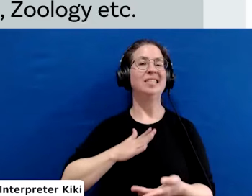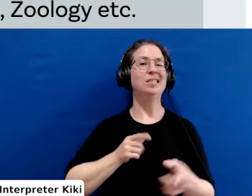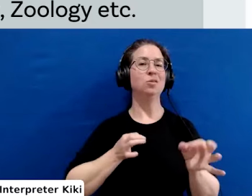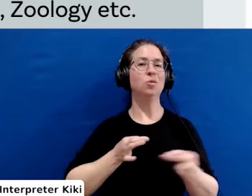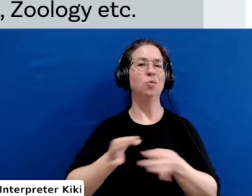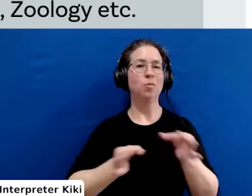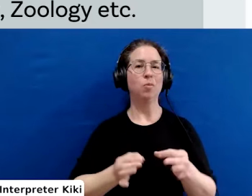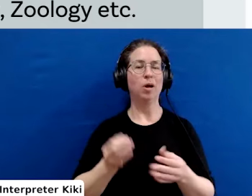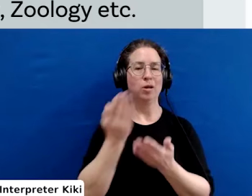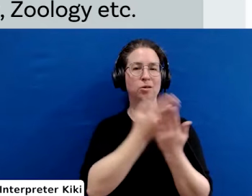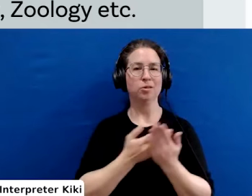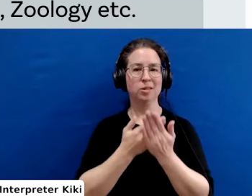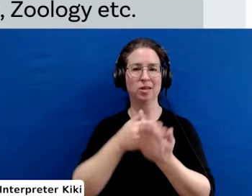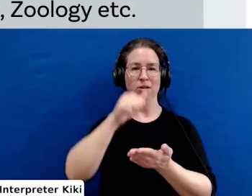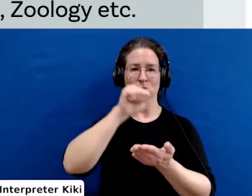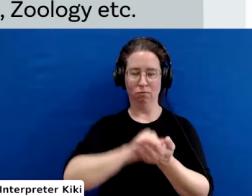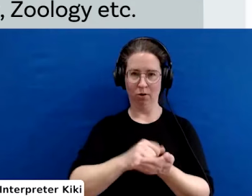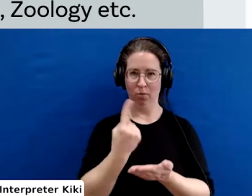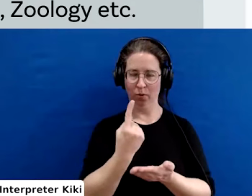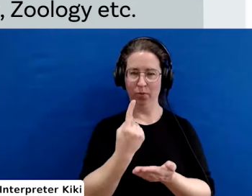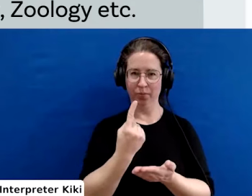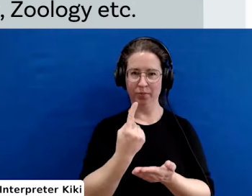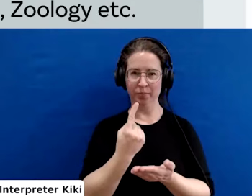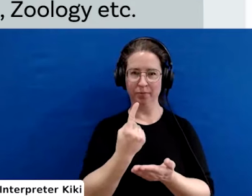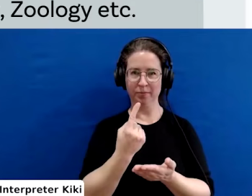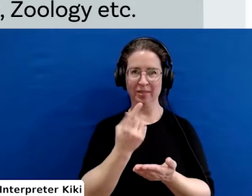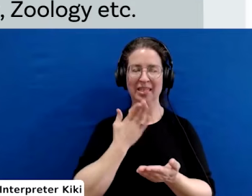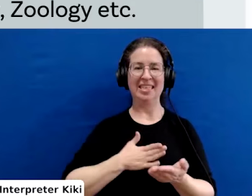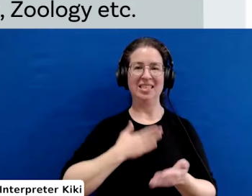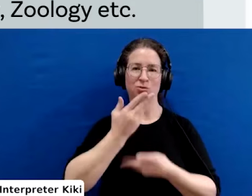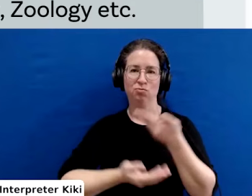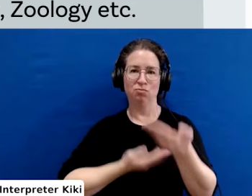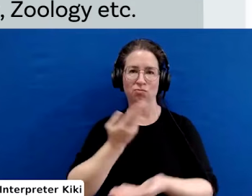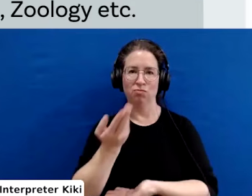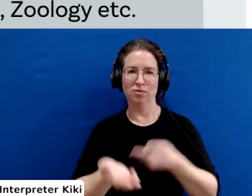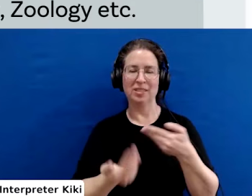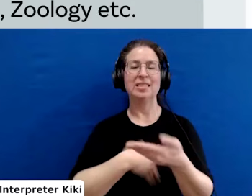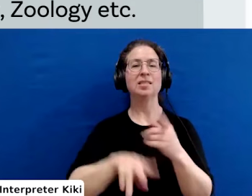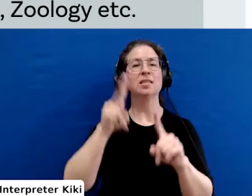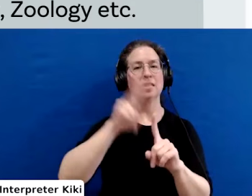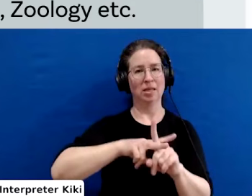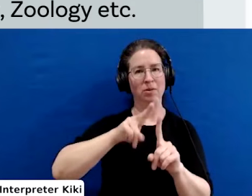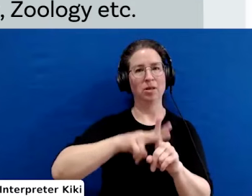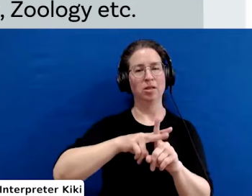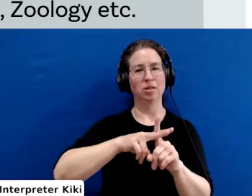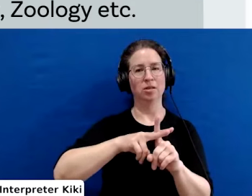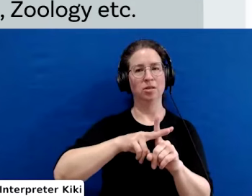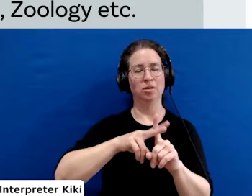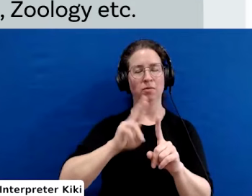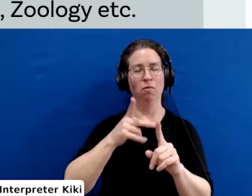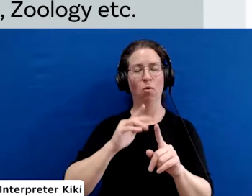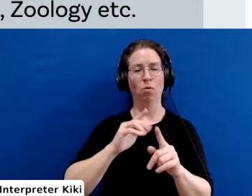degree, and you need to describe this in your application to proceed forward through to